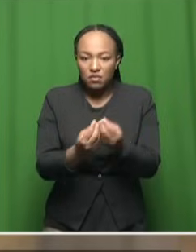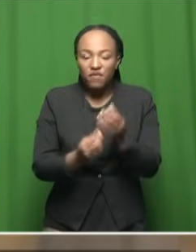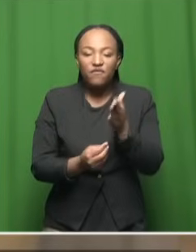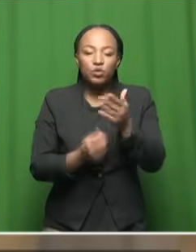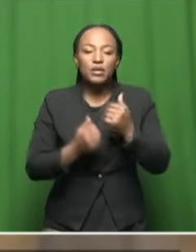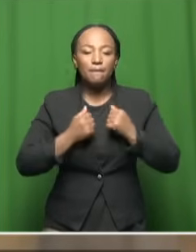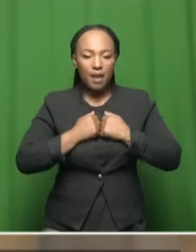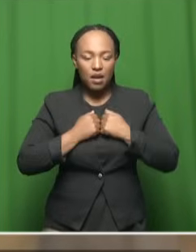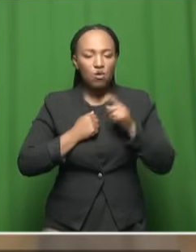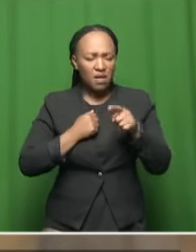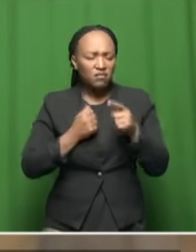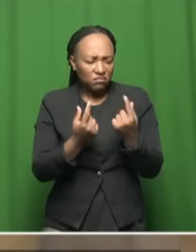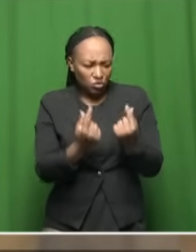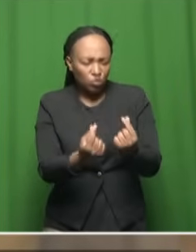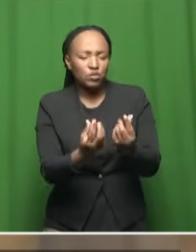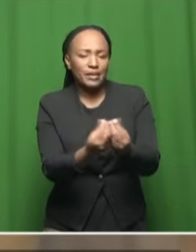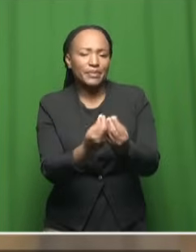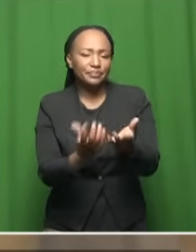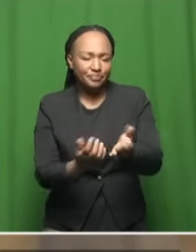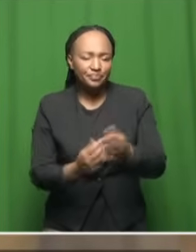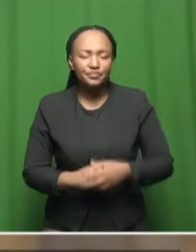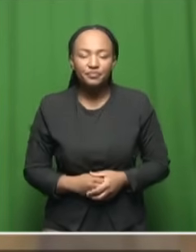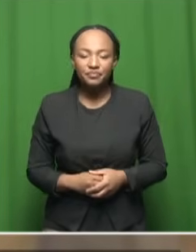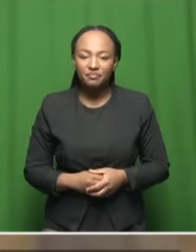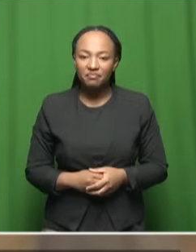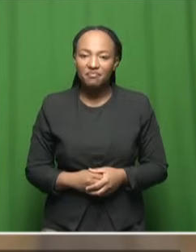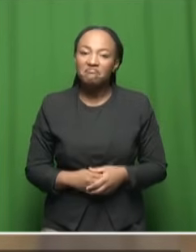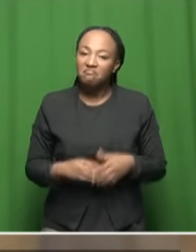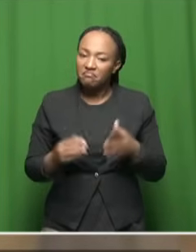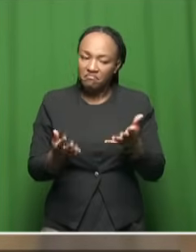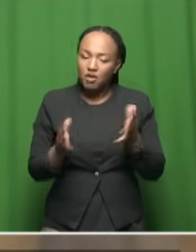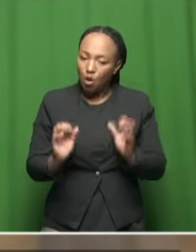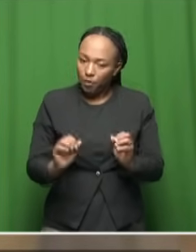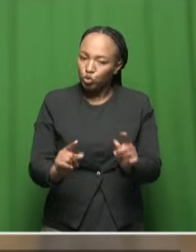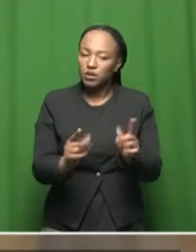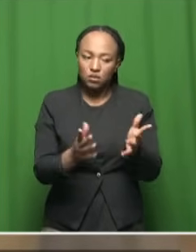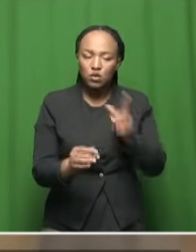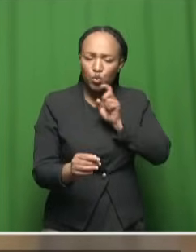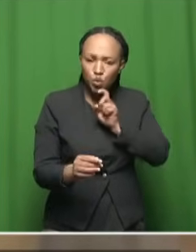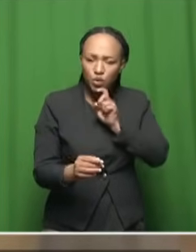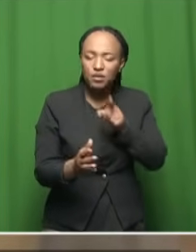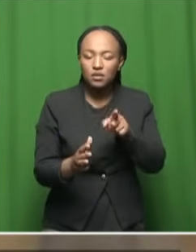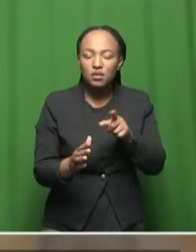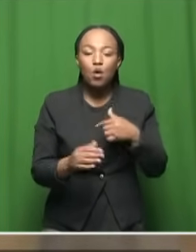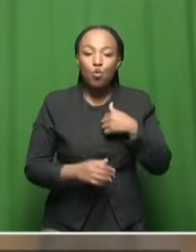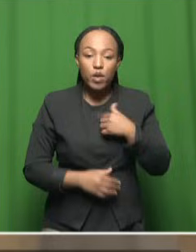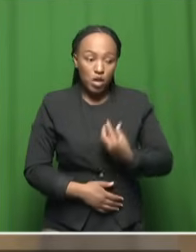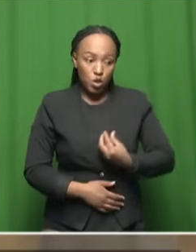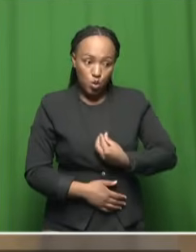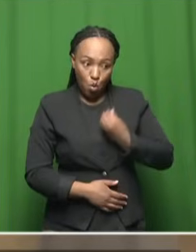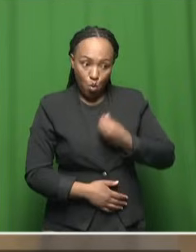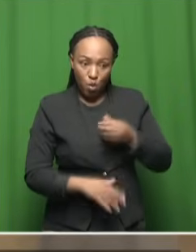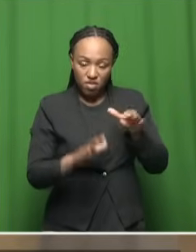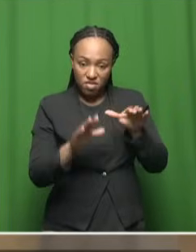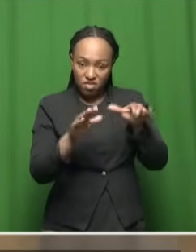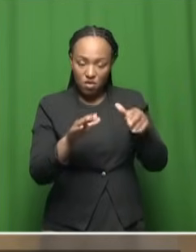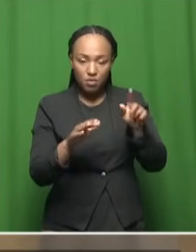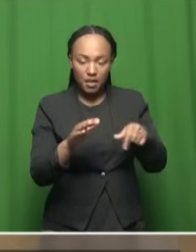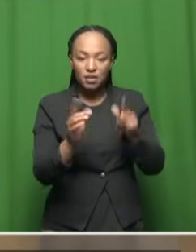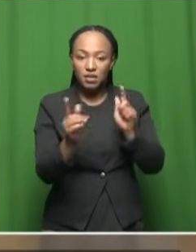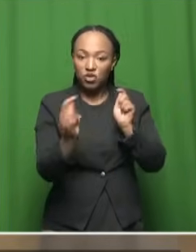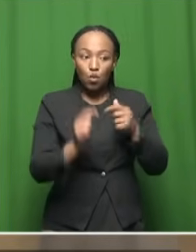Let me grab hold of it and seize the opportunity. We are the youth. We need to make the change.